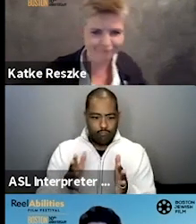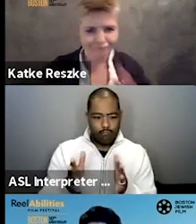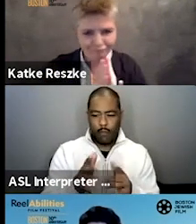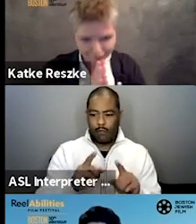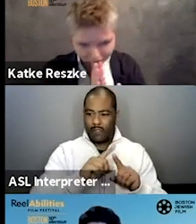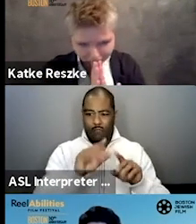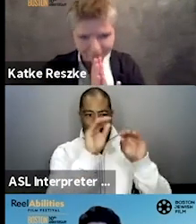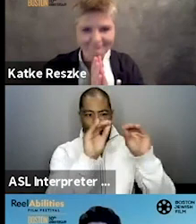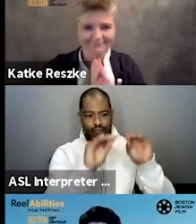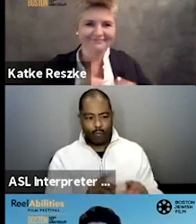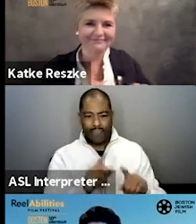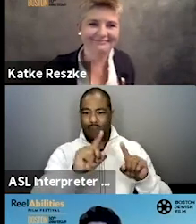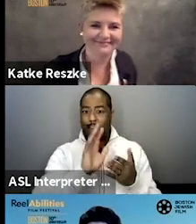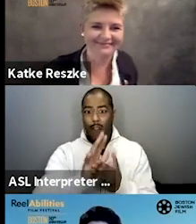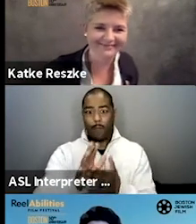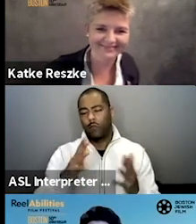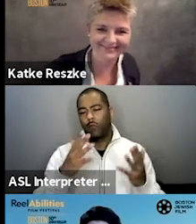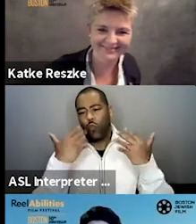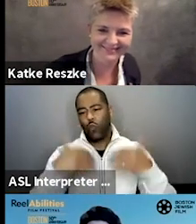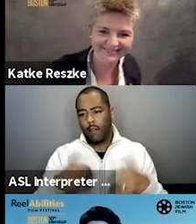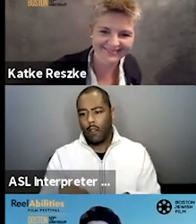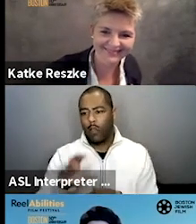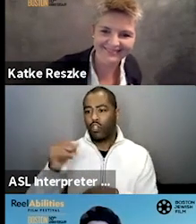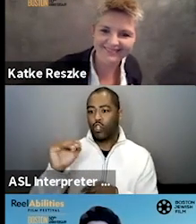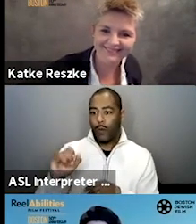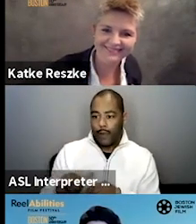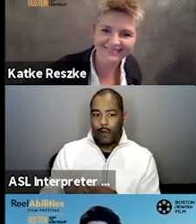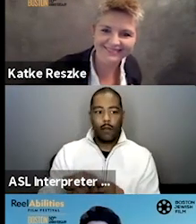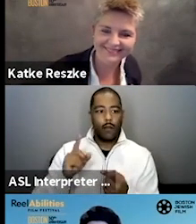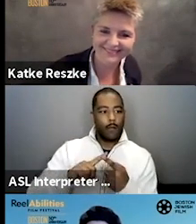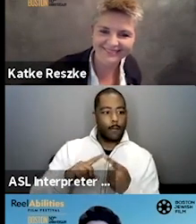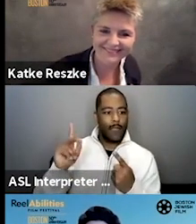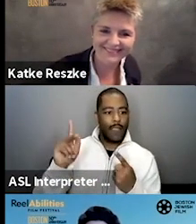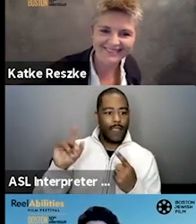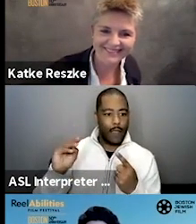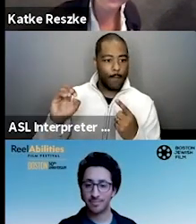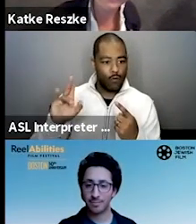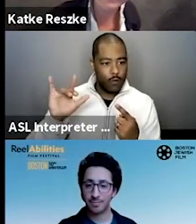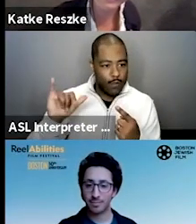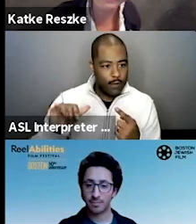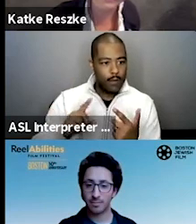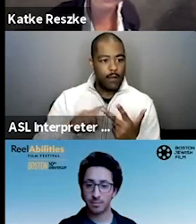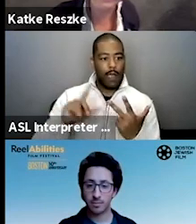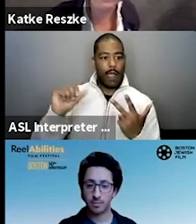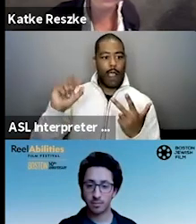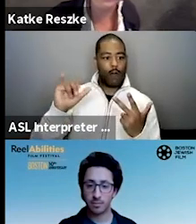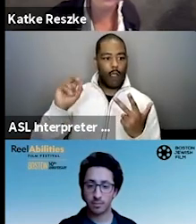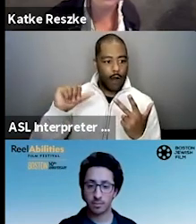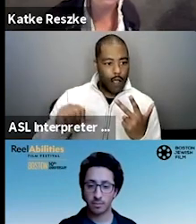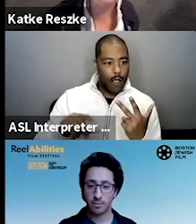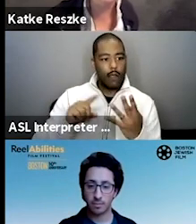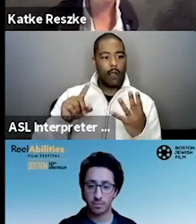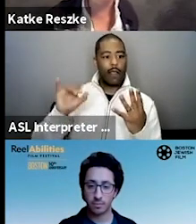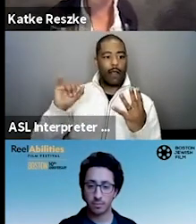Nisal Clark, Ariana Cohen-Halberstam, Joey Katz, Kimberly Shandell, Joyce Betancourt, Loran Black,